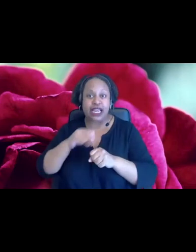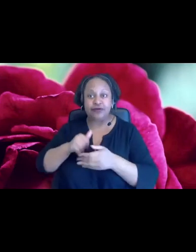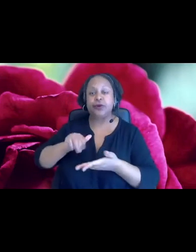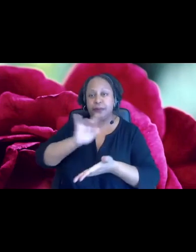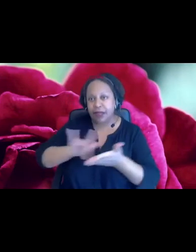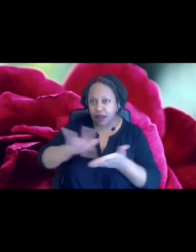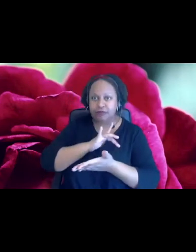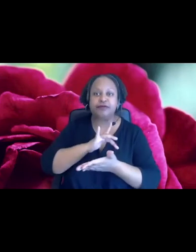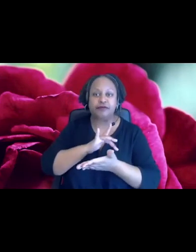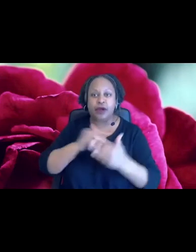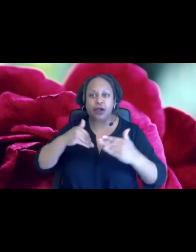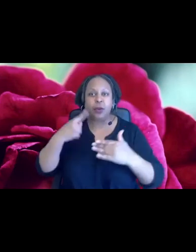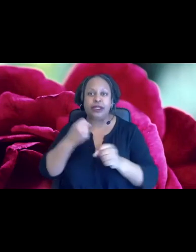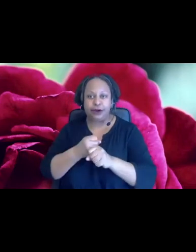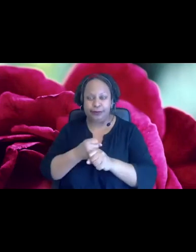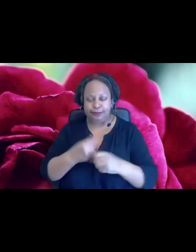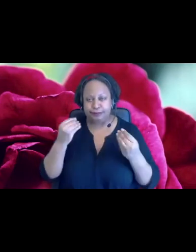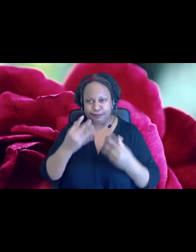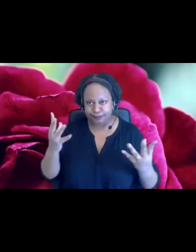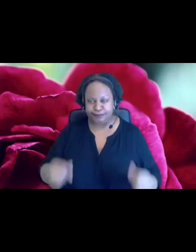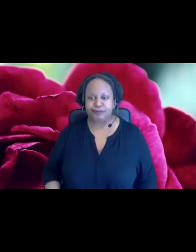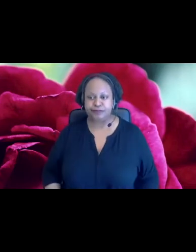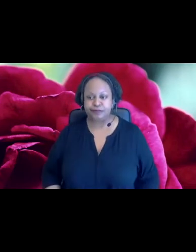off within the year.